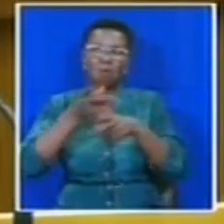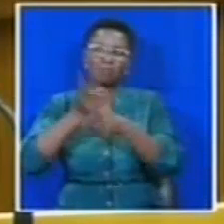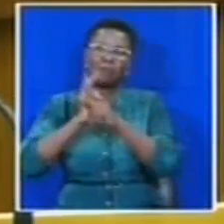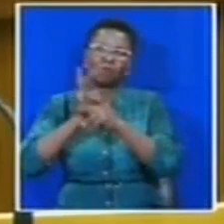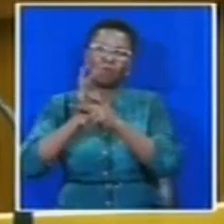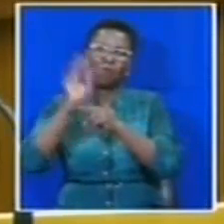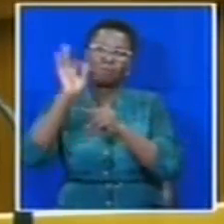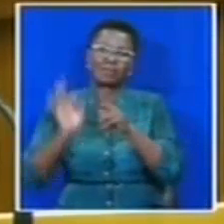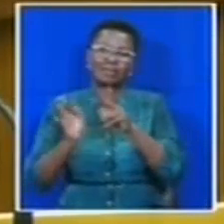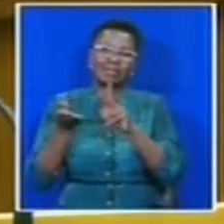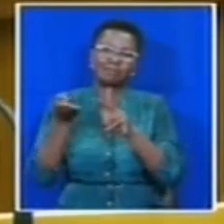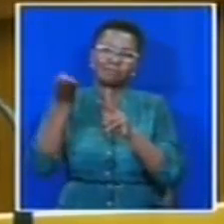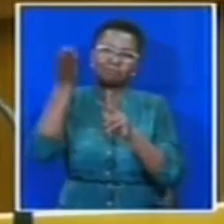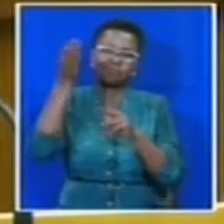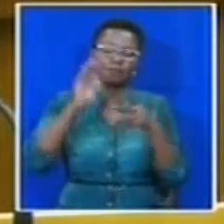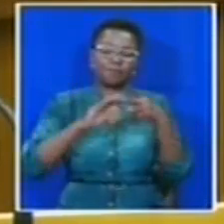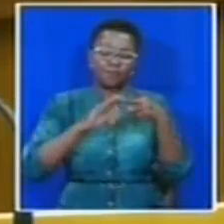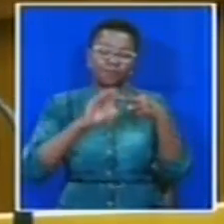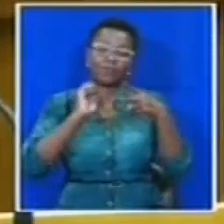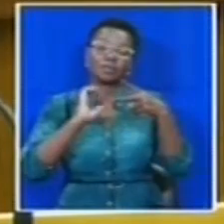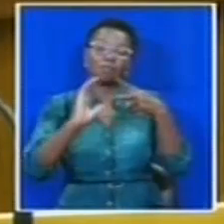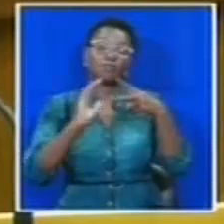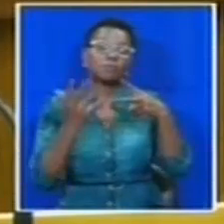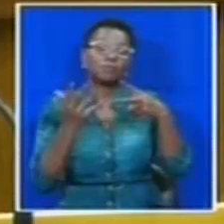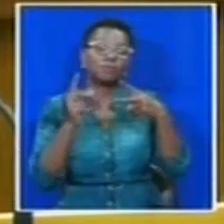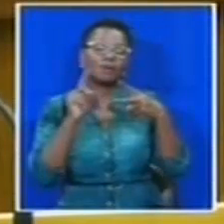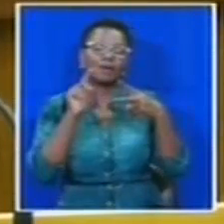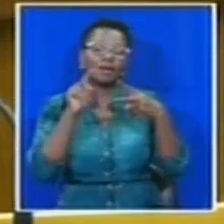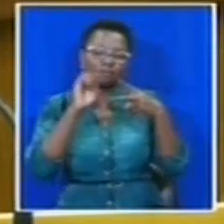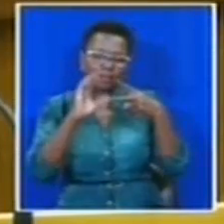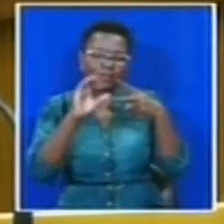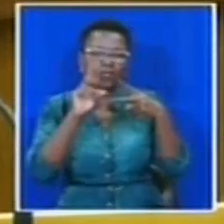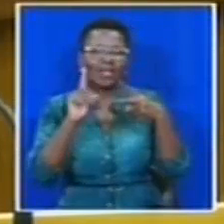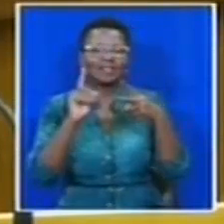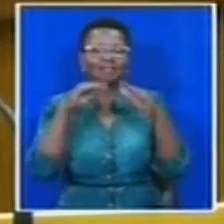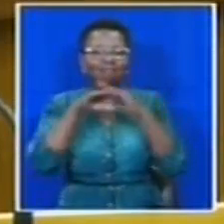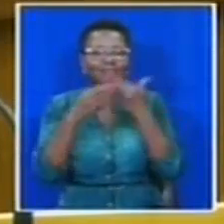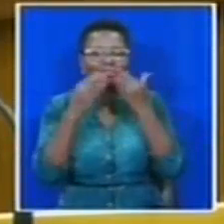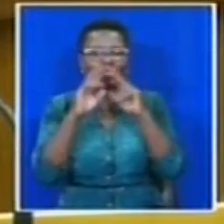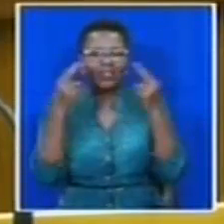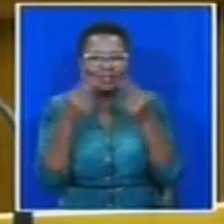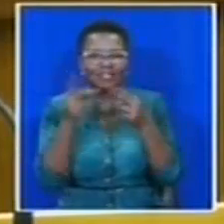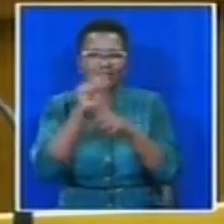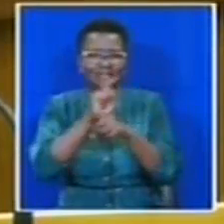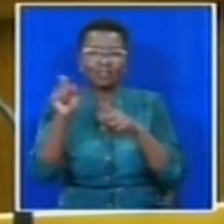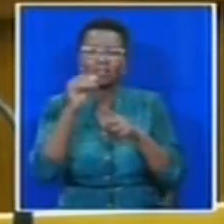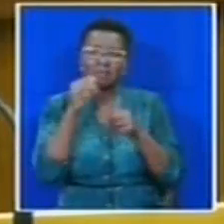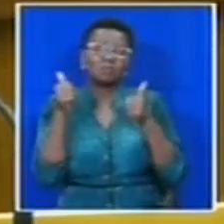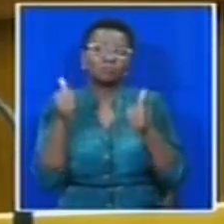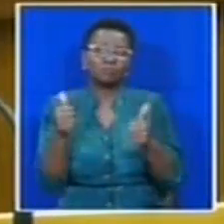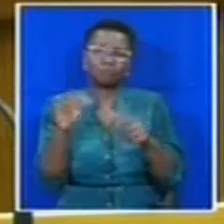second fastest growing expenditure is the expense on post-school education. And that's a huge achievement for this government.